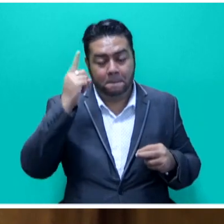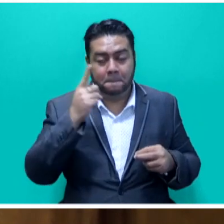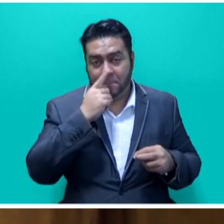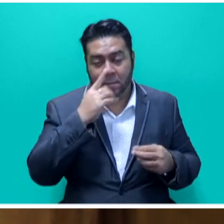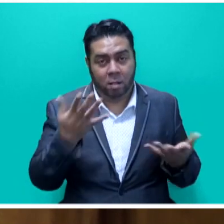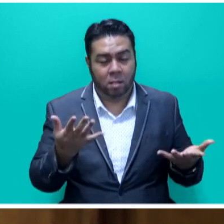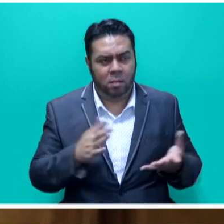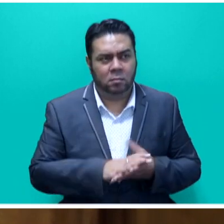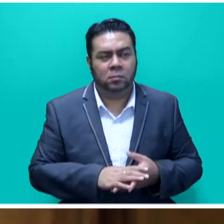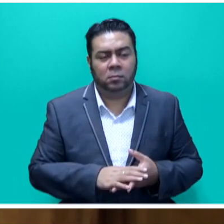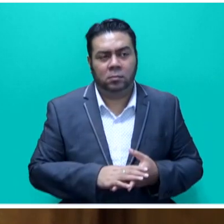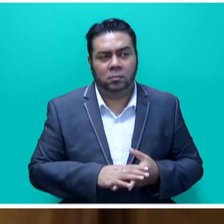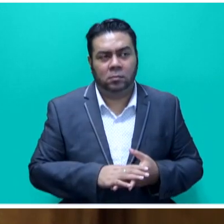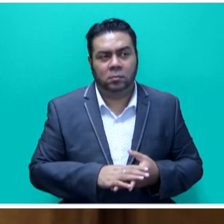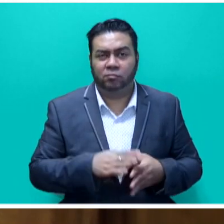work that can